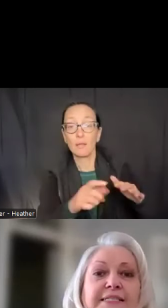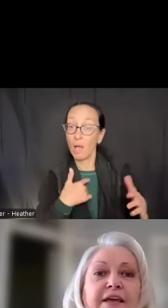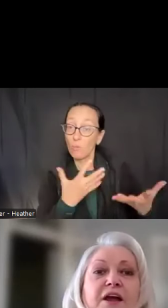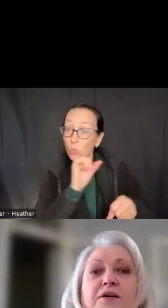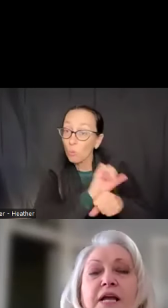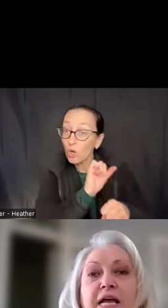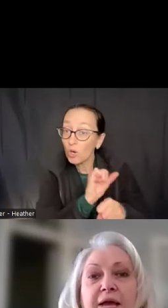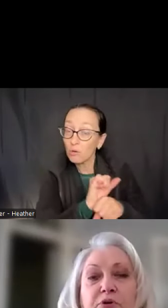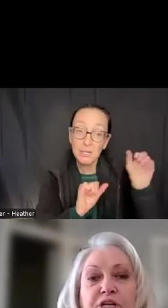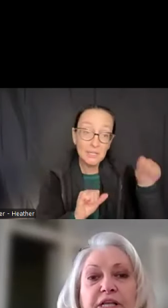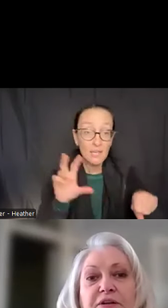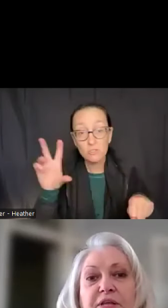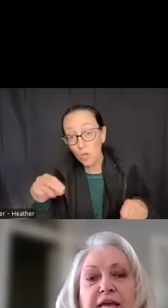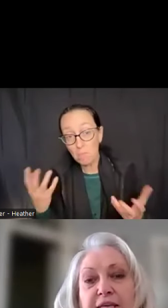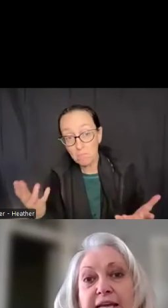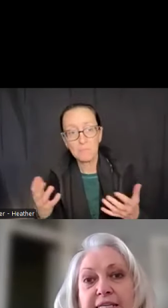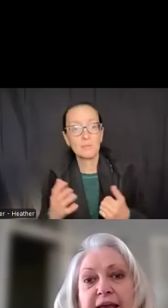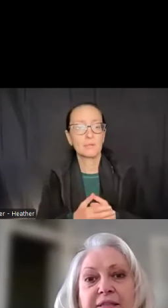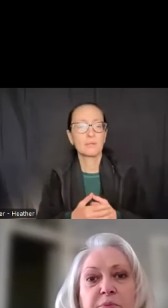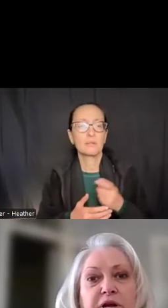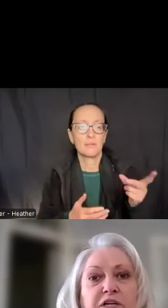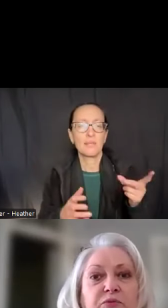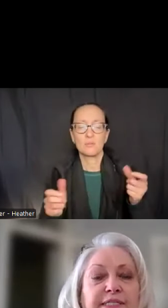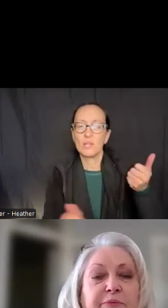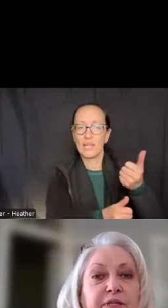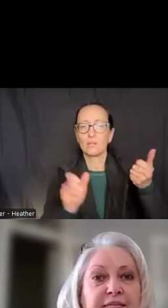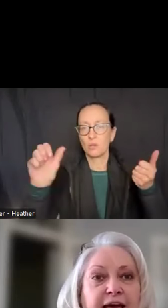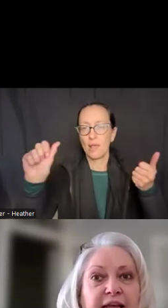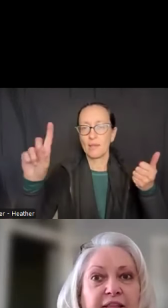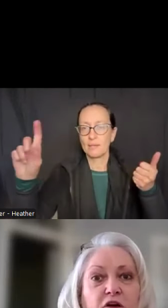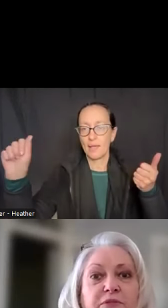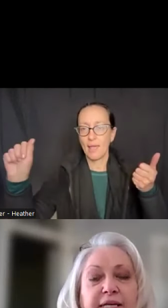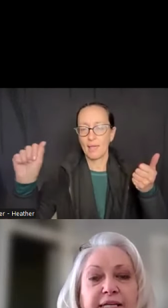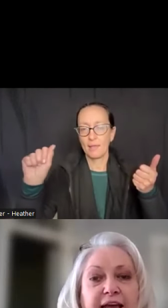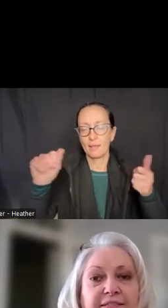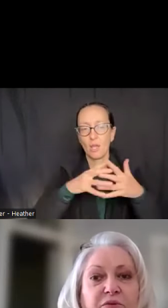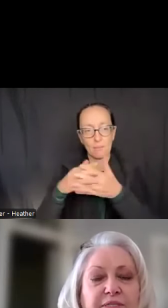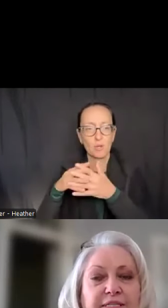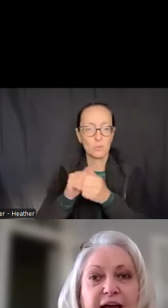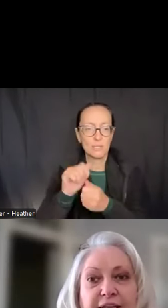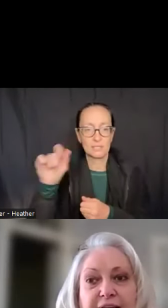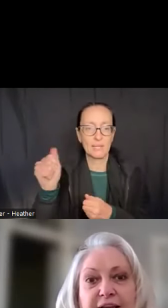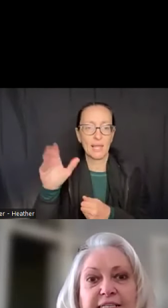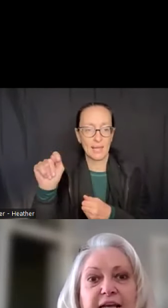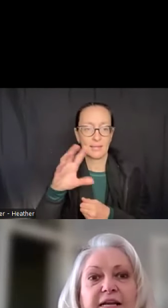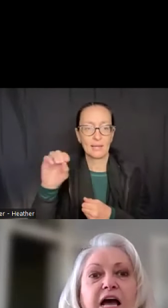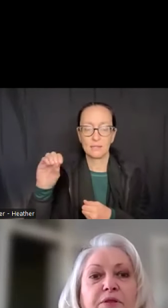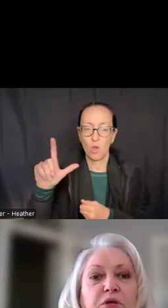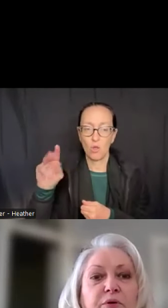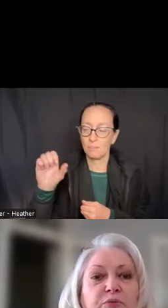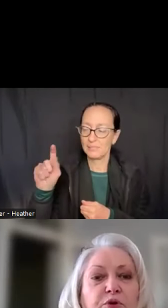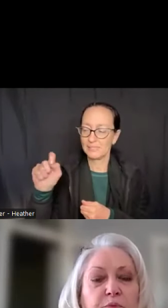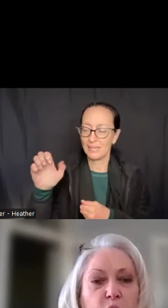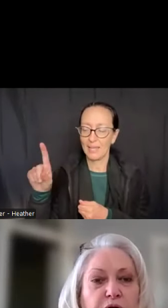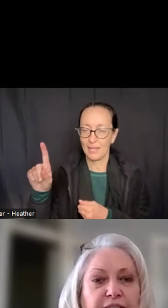And it is there, particularly under the ADA, the Americans with Disabilities Act, and the Olmstead case that was decided in 1999